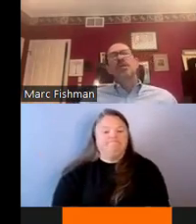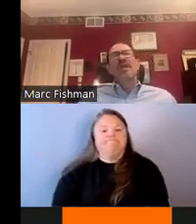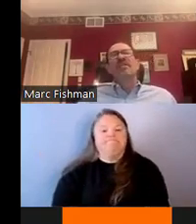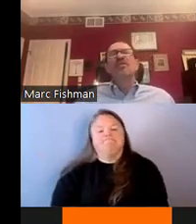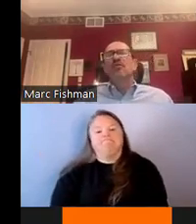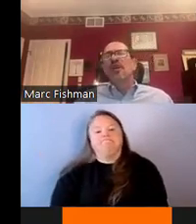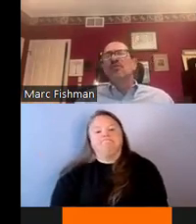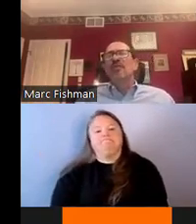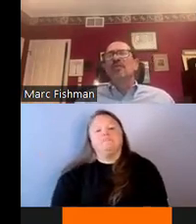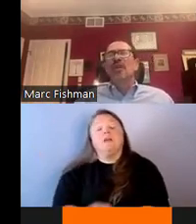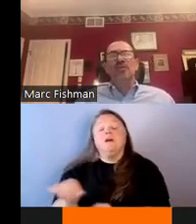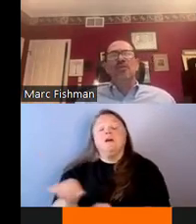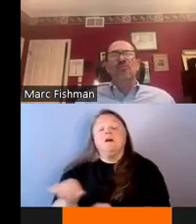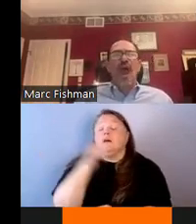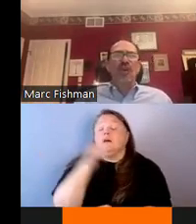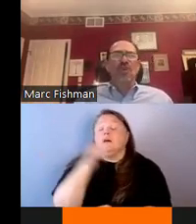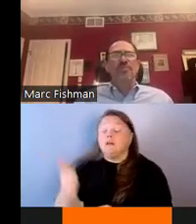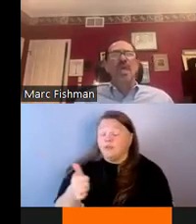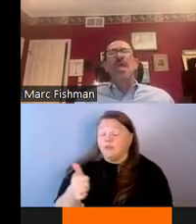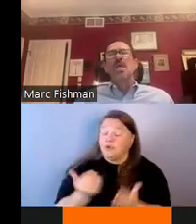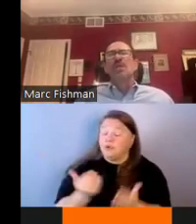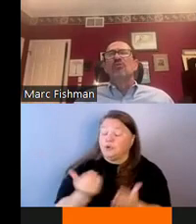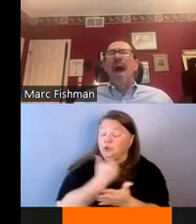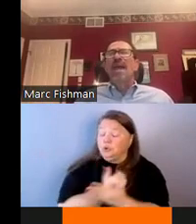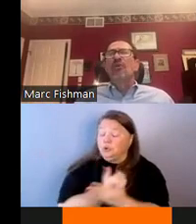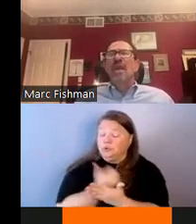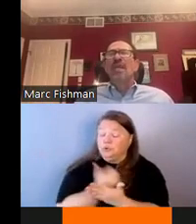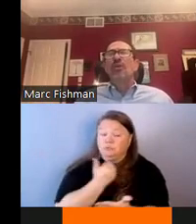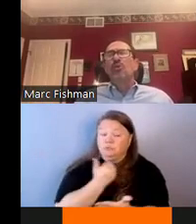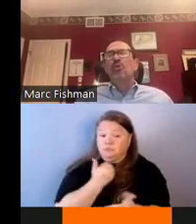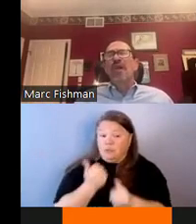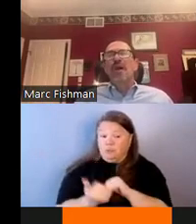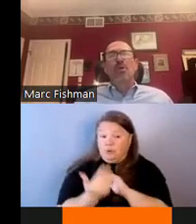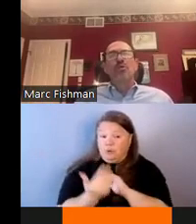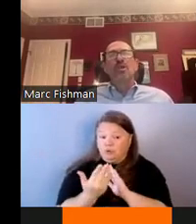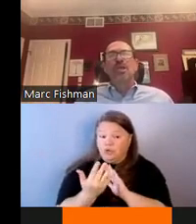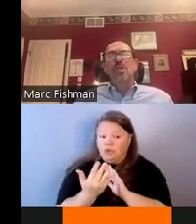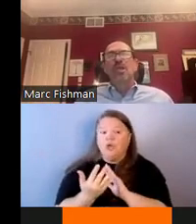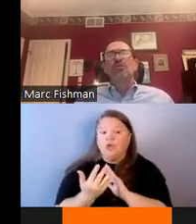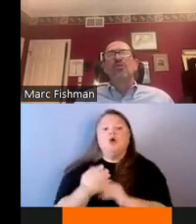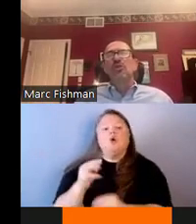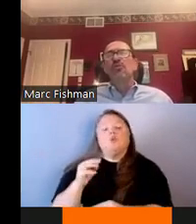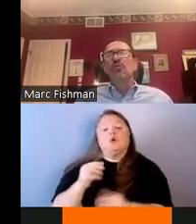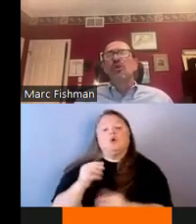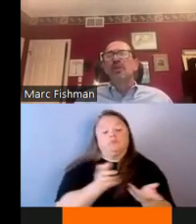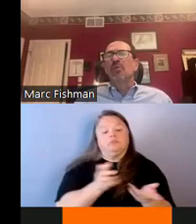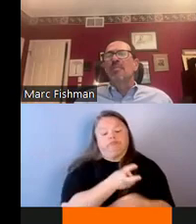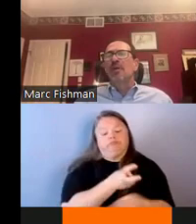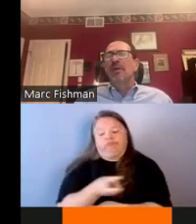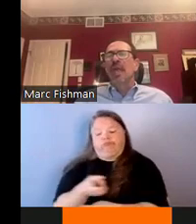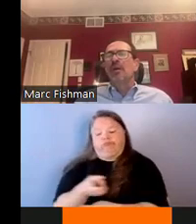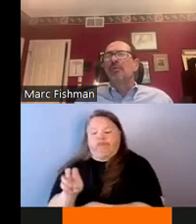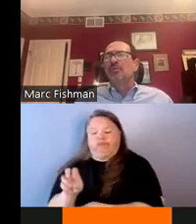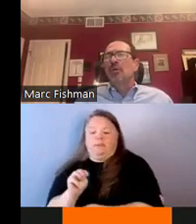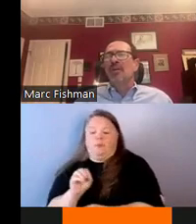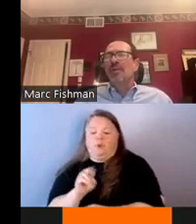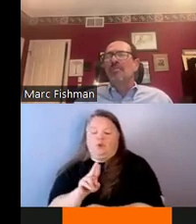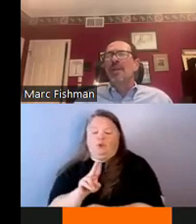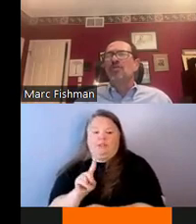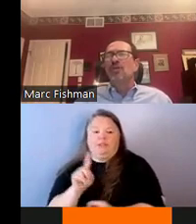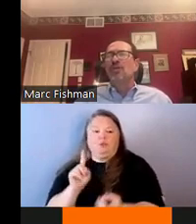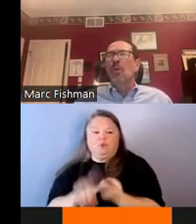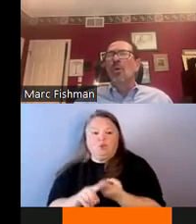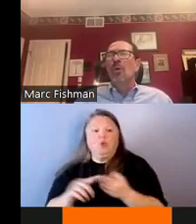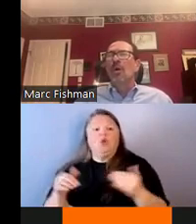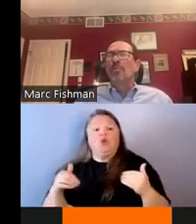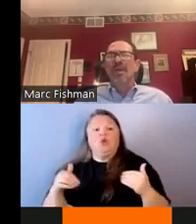Another innovative intervention that's got some traction is migrating youth MOUD into youth-serving primary care, so